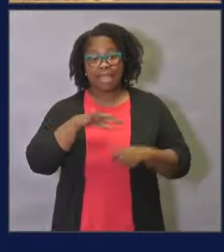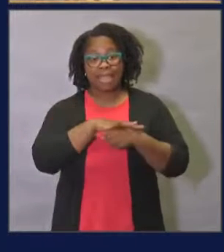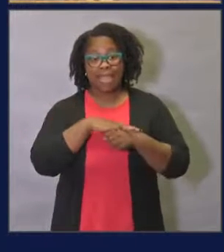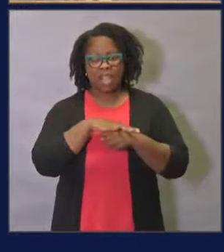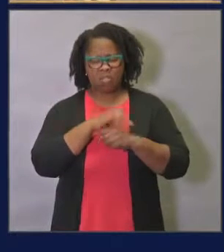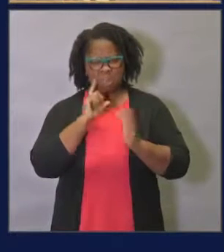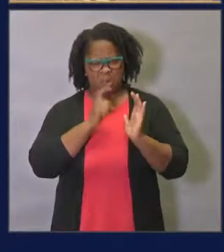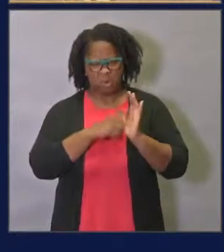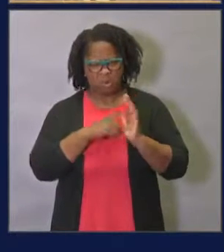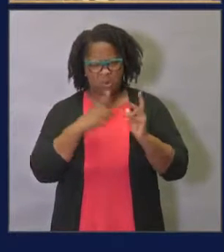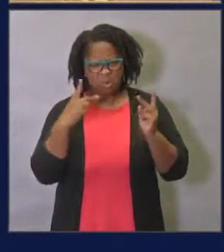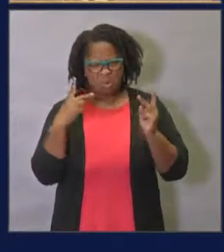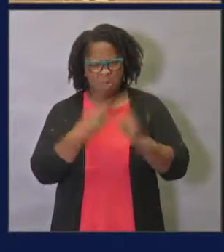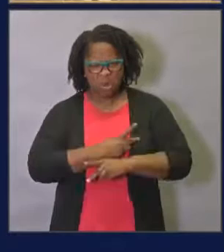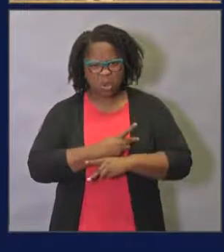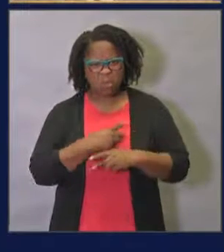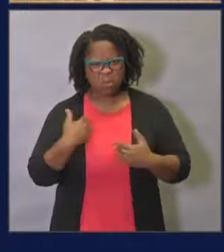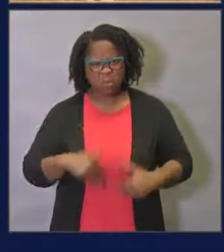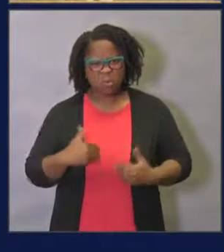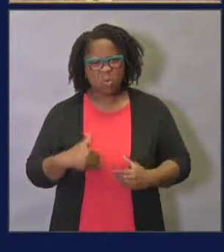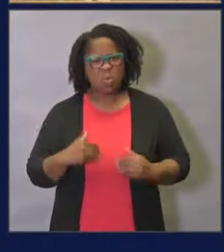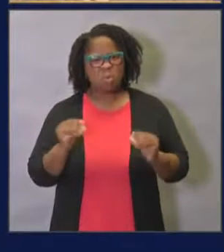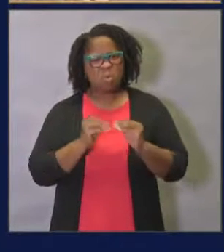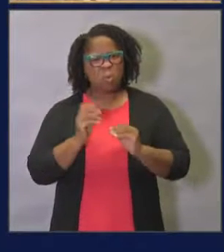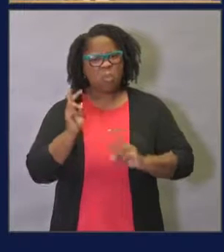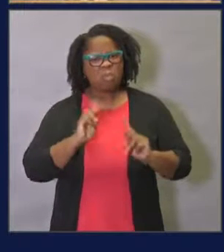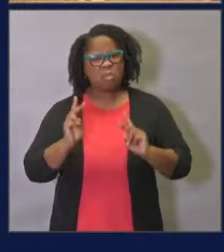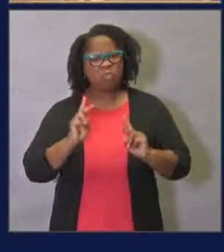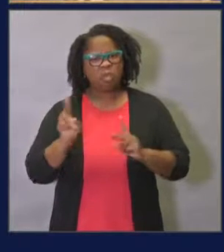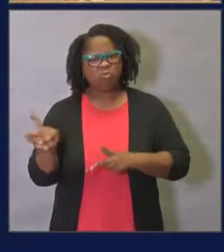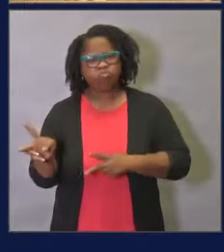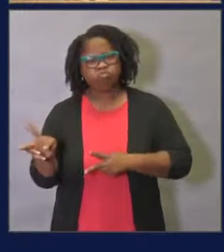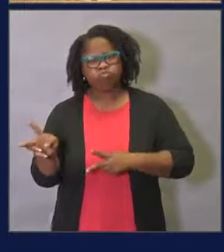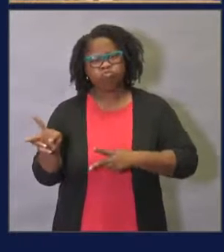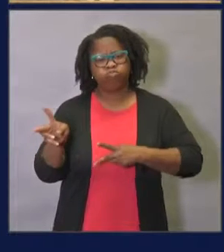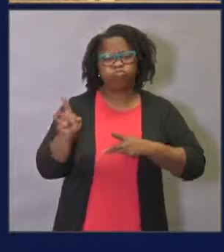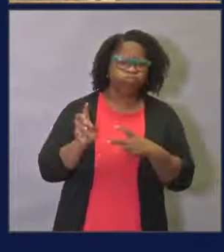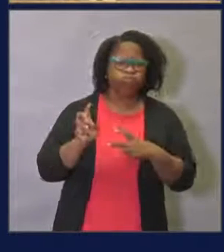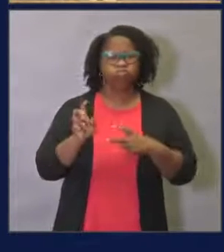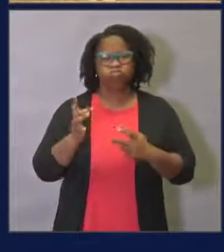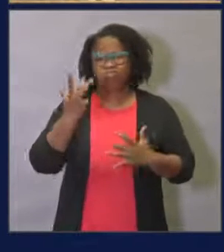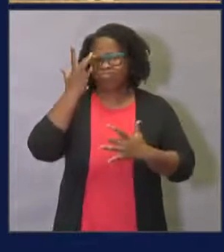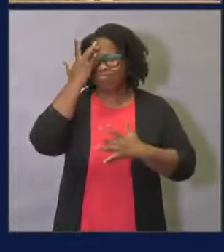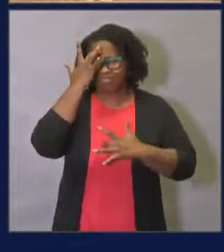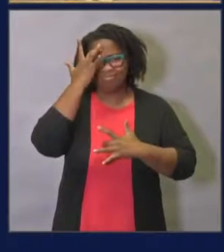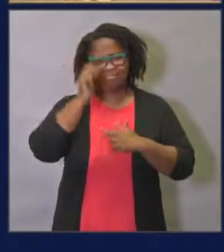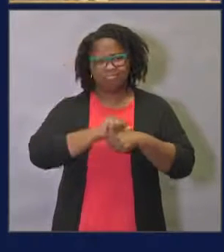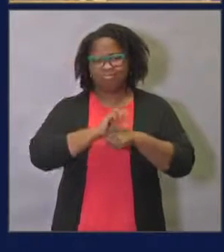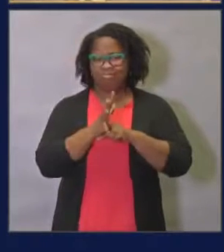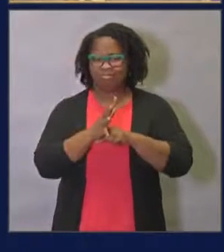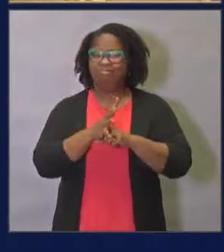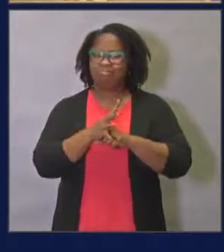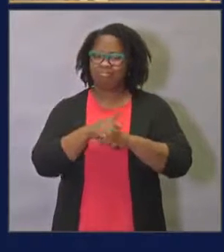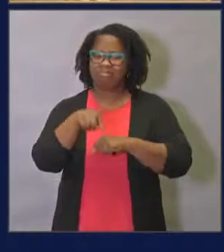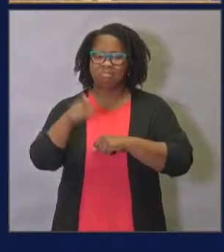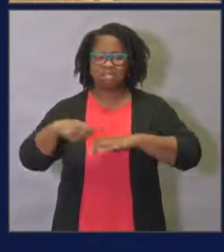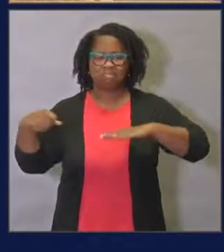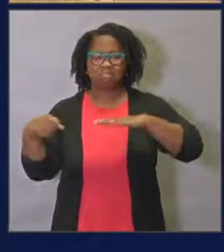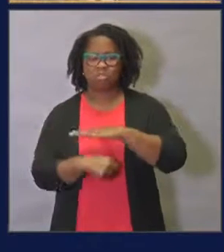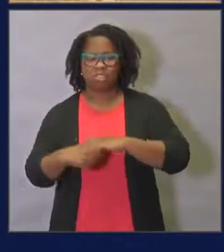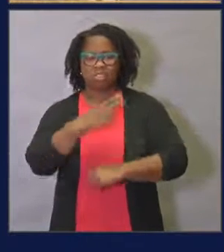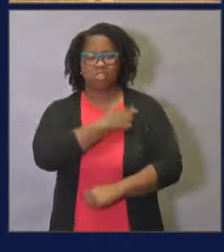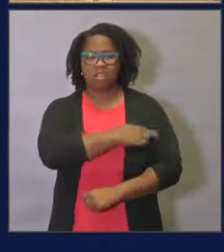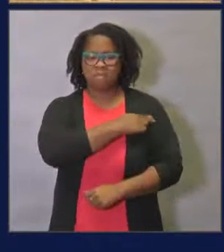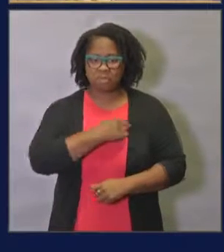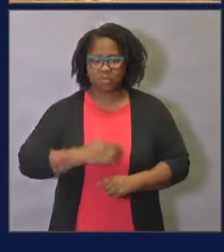sharp increase in the number of people who are becoming seriously ill from COVID-19 and require hospitalization.